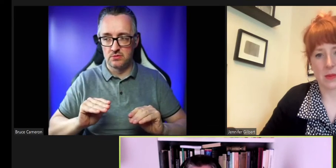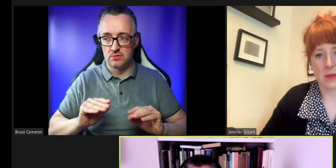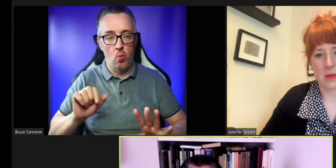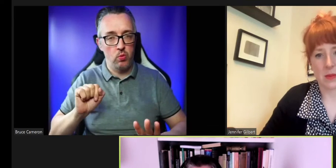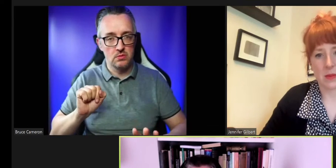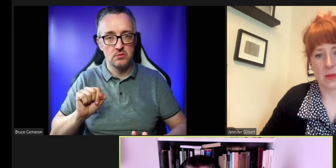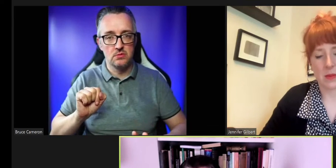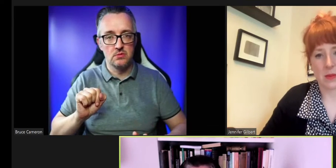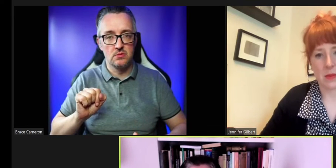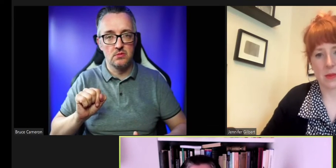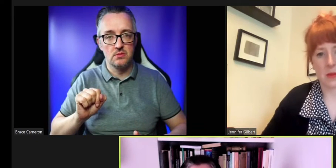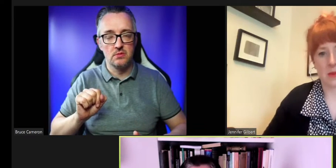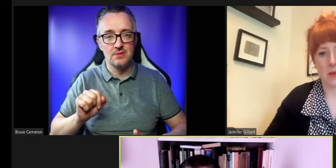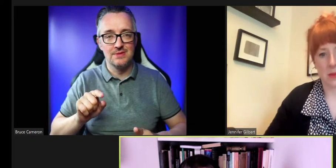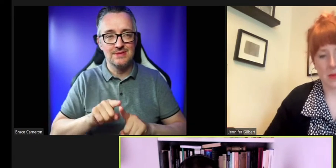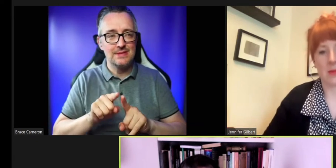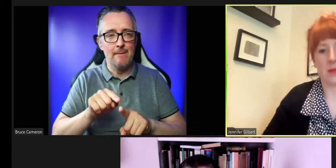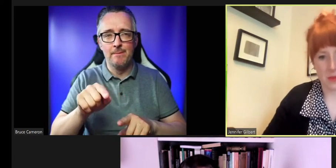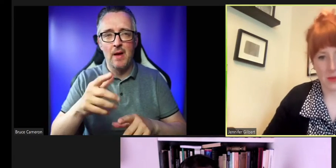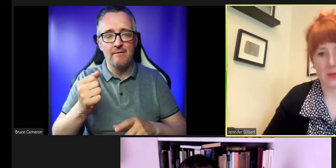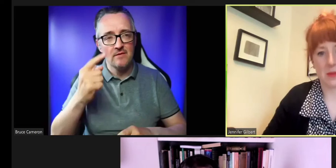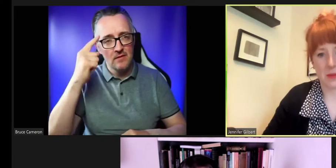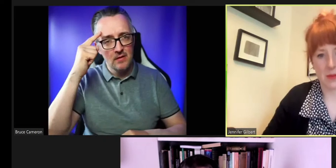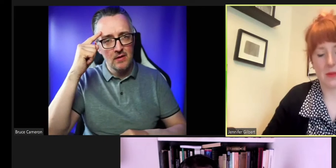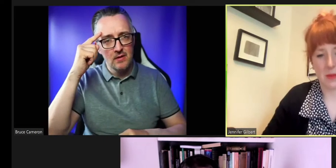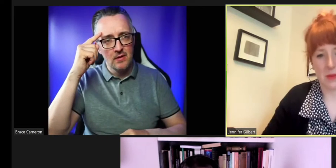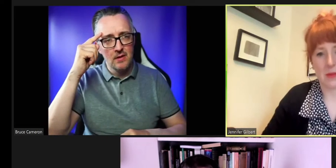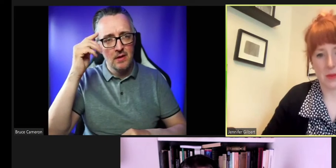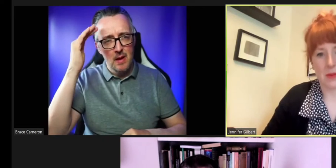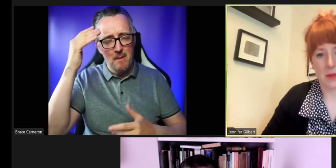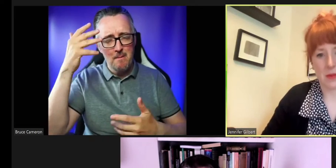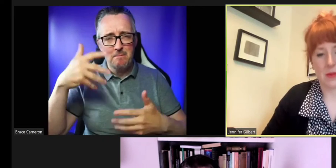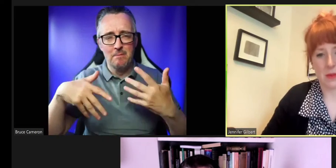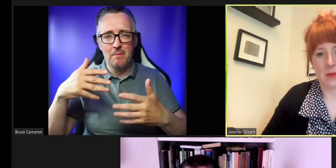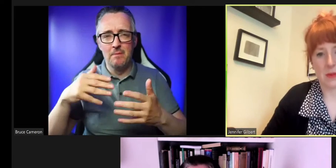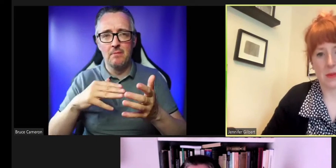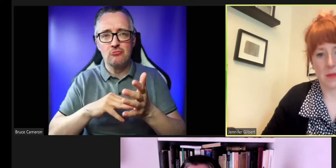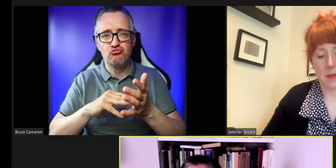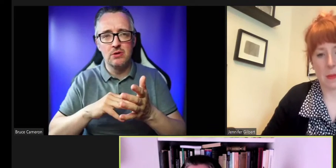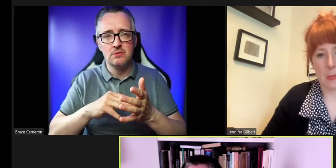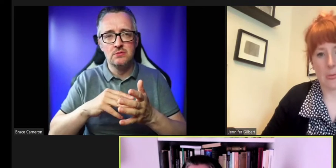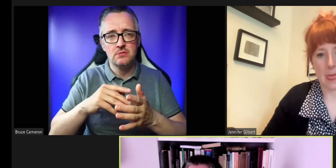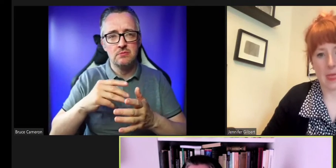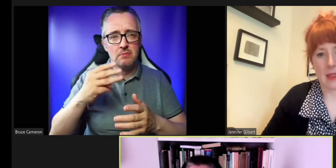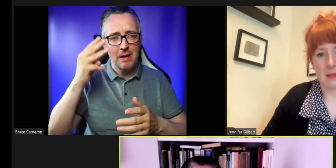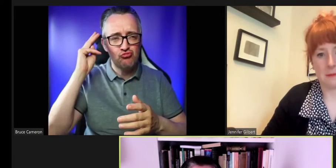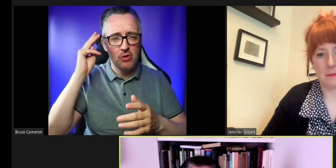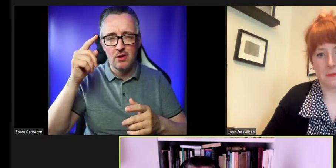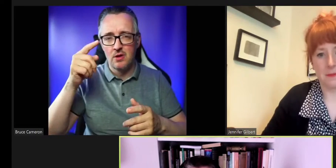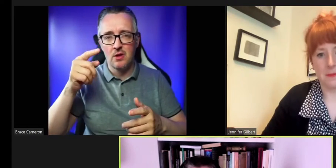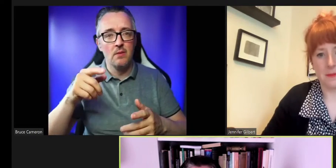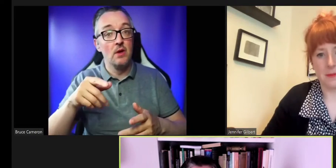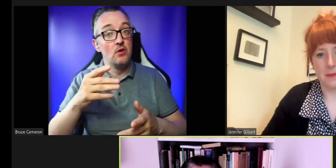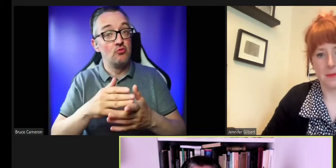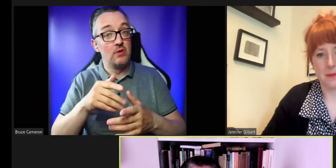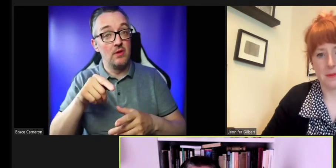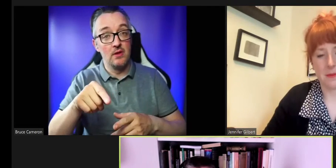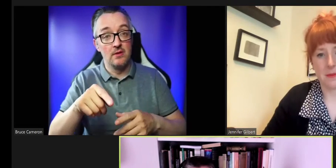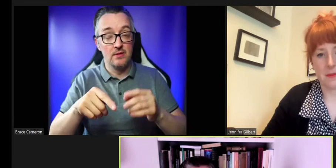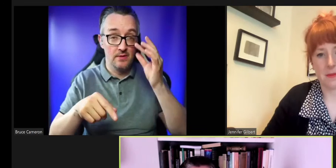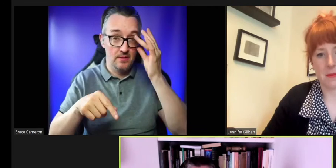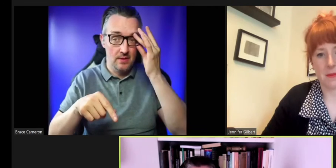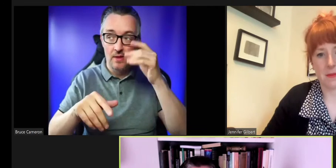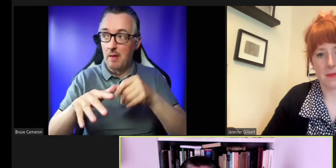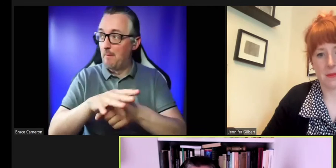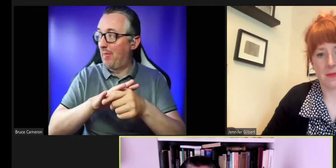like almost having a migraine and a sort of really, really difficult moment for me where I was in this unfamiliar place. I couldn't